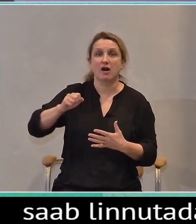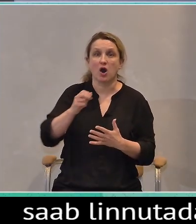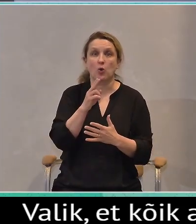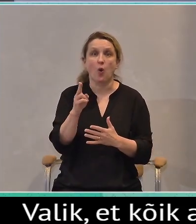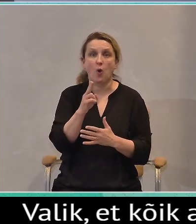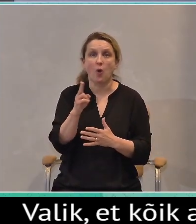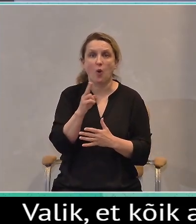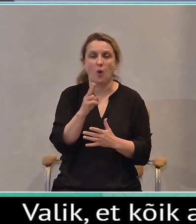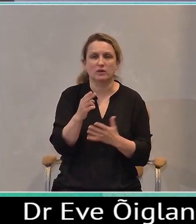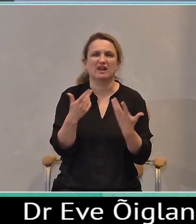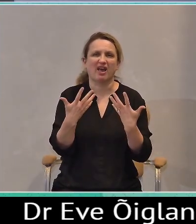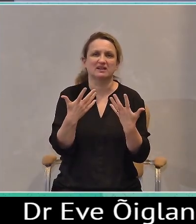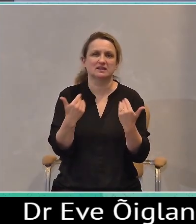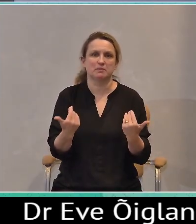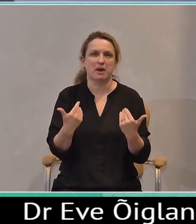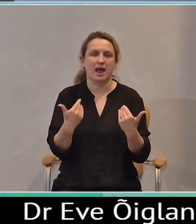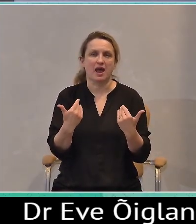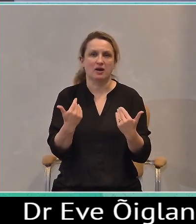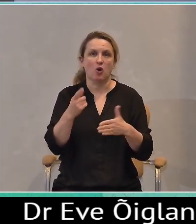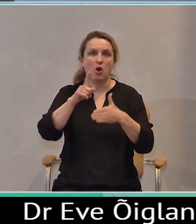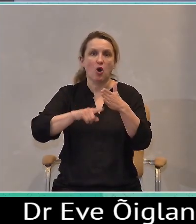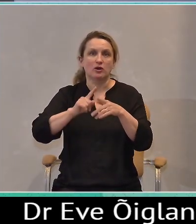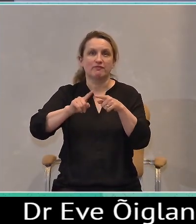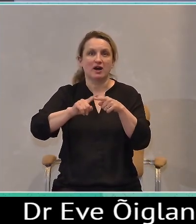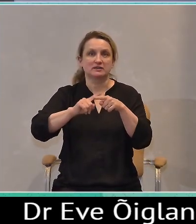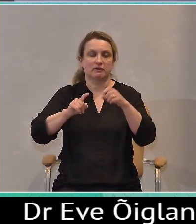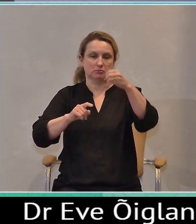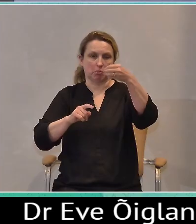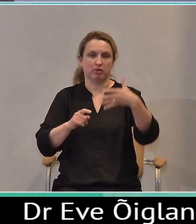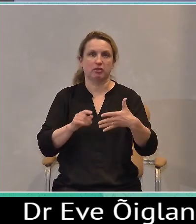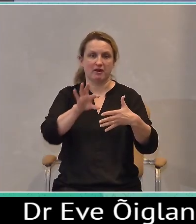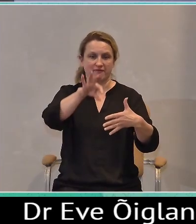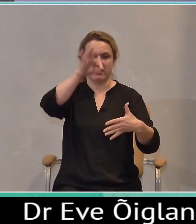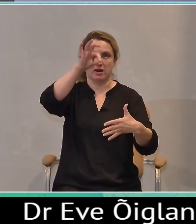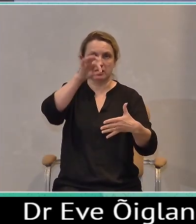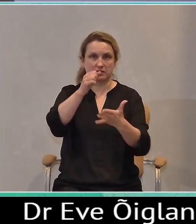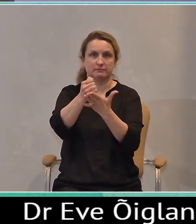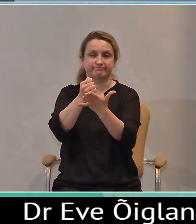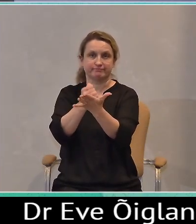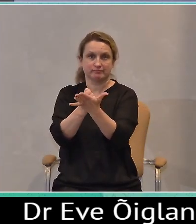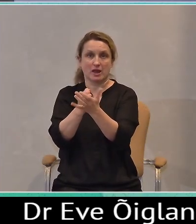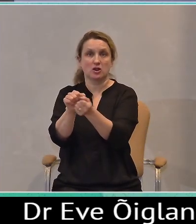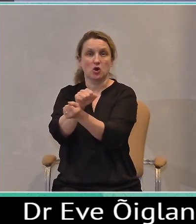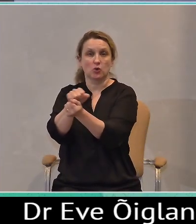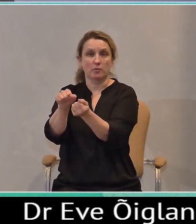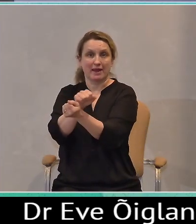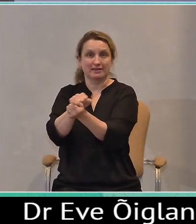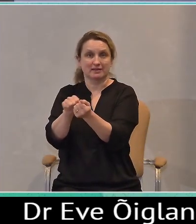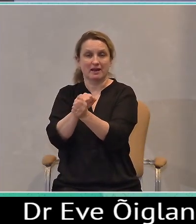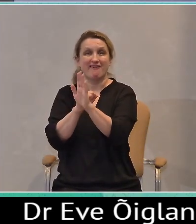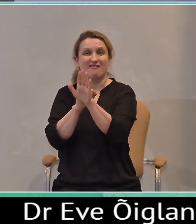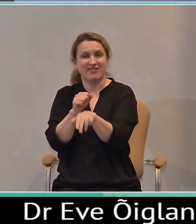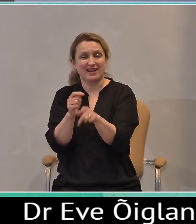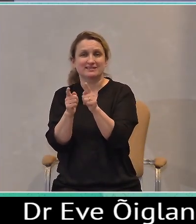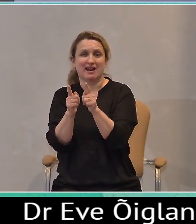would appear here as well. We hope to soon be able to get a plugin for the OFA